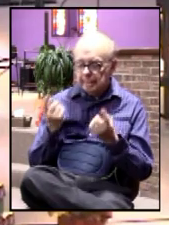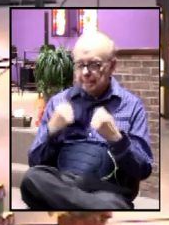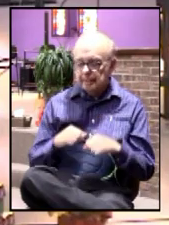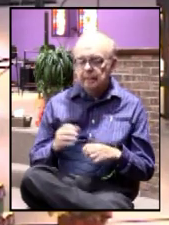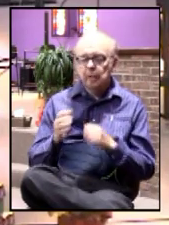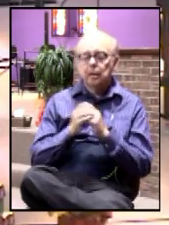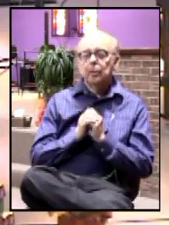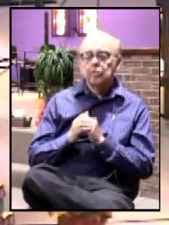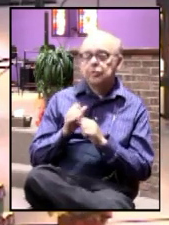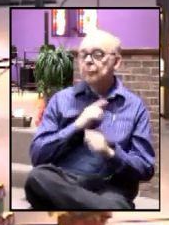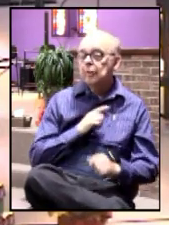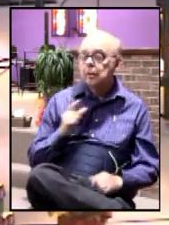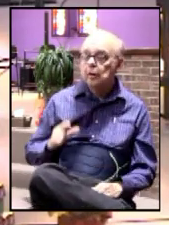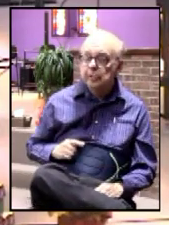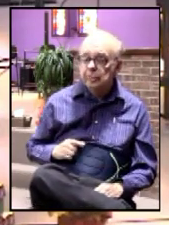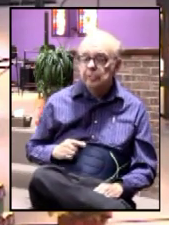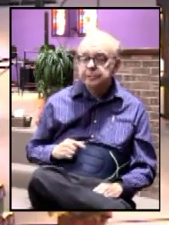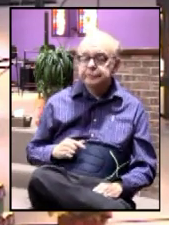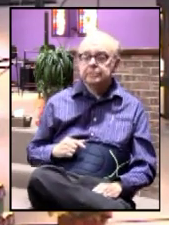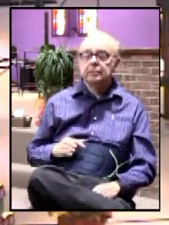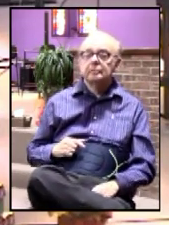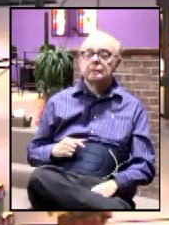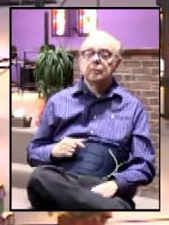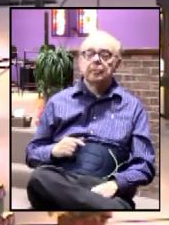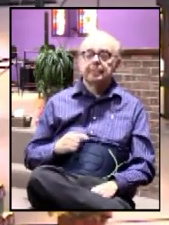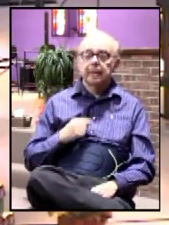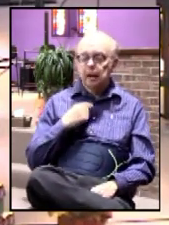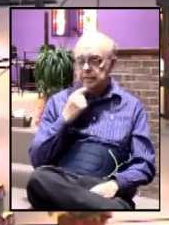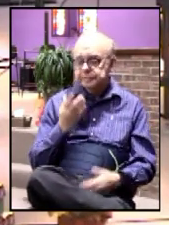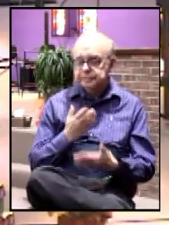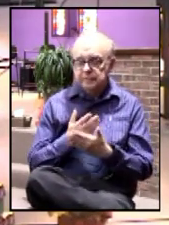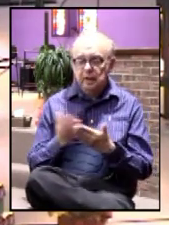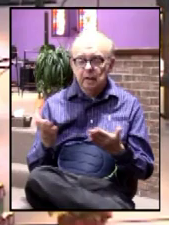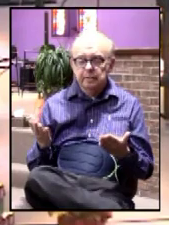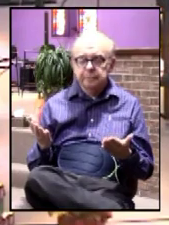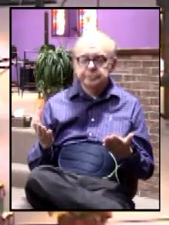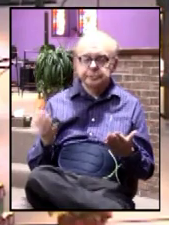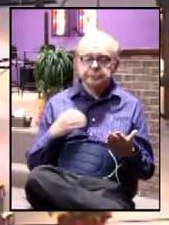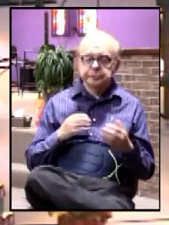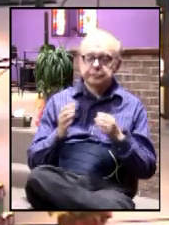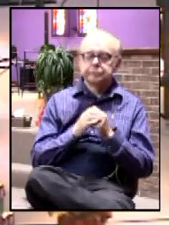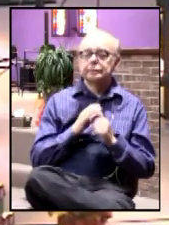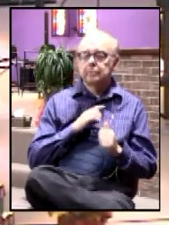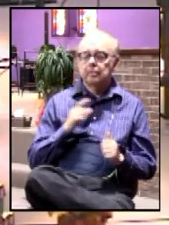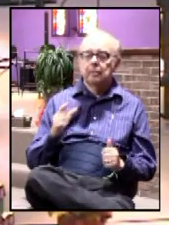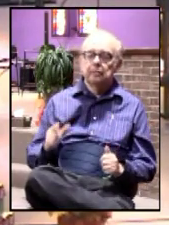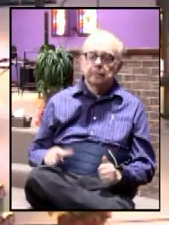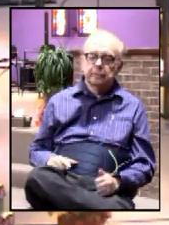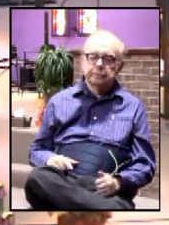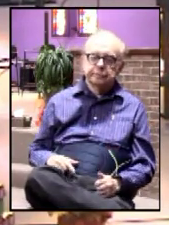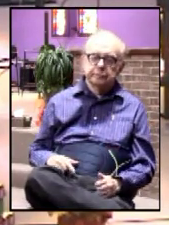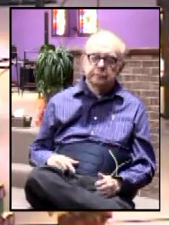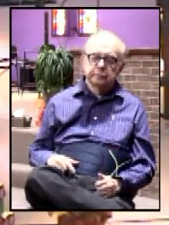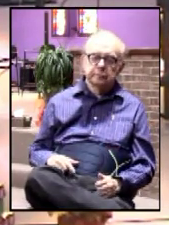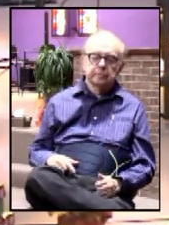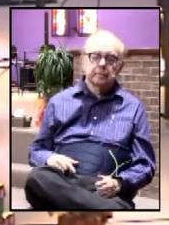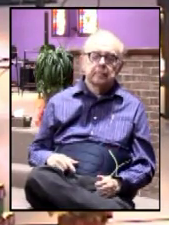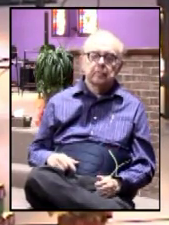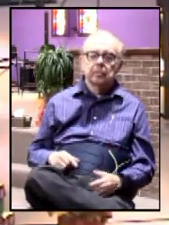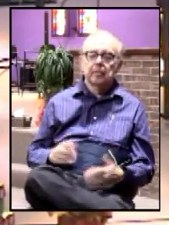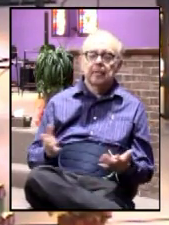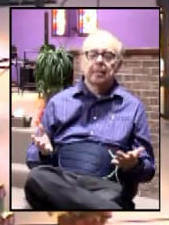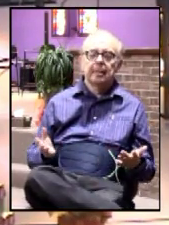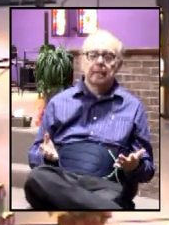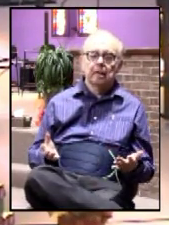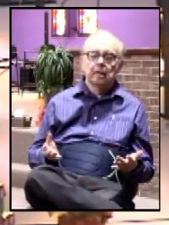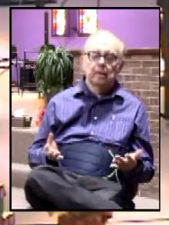We come to worship the Lord. And let me say this. I can worship the Lord on a hollowed